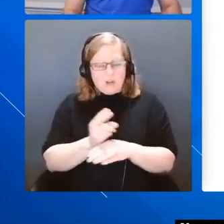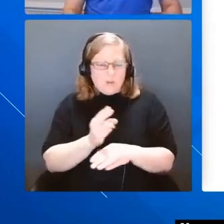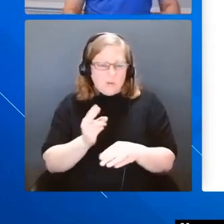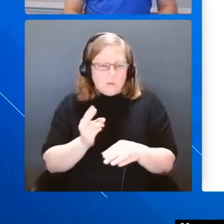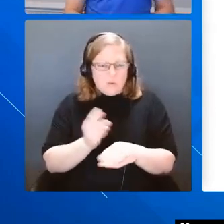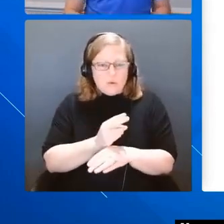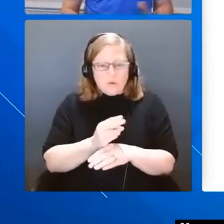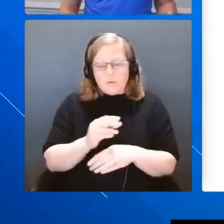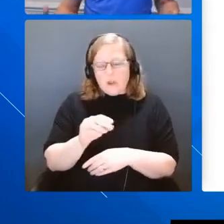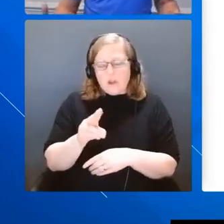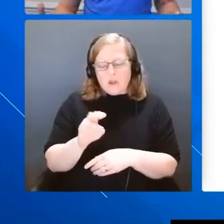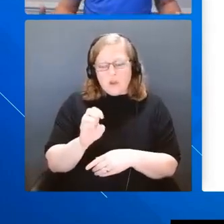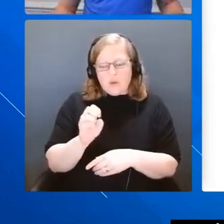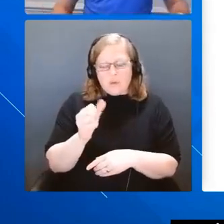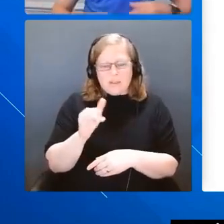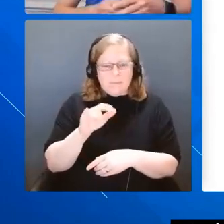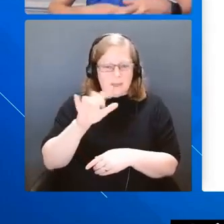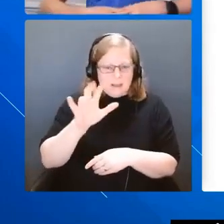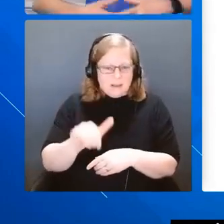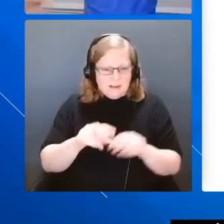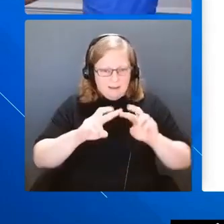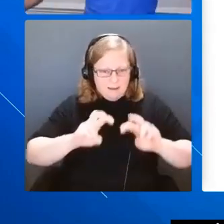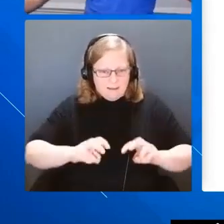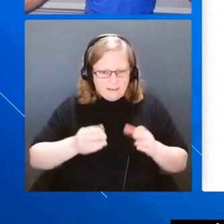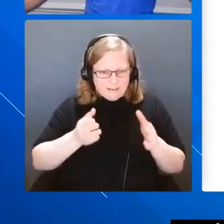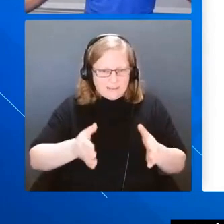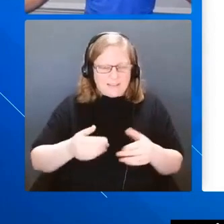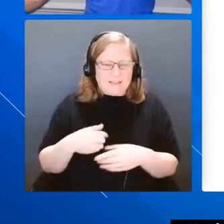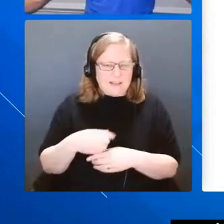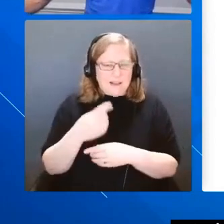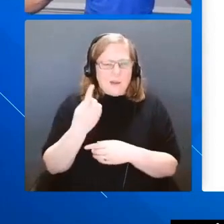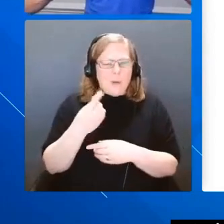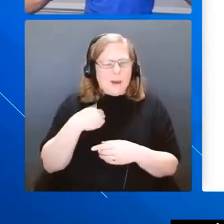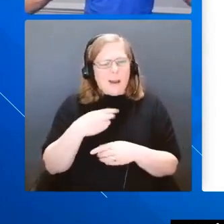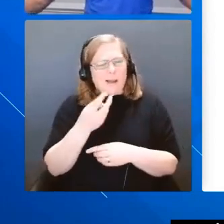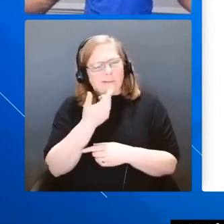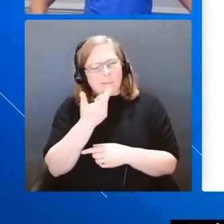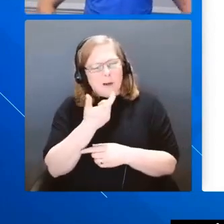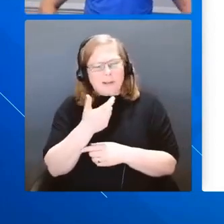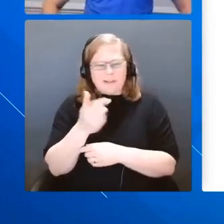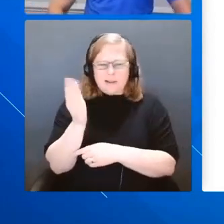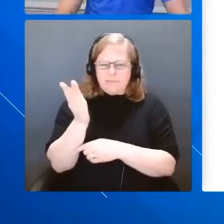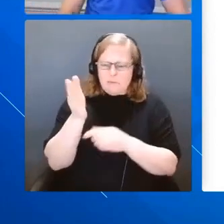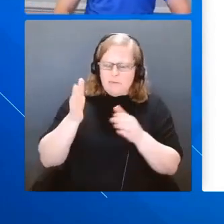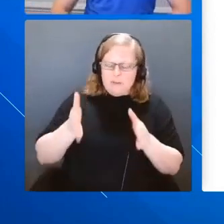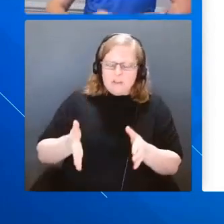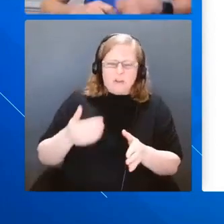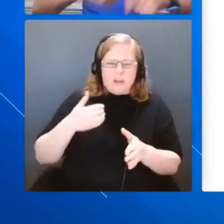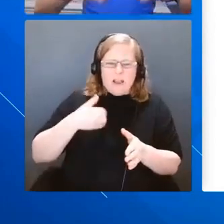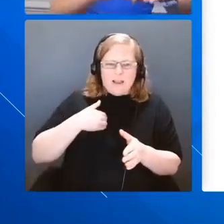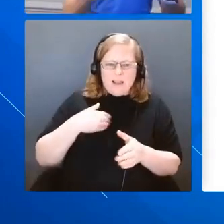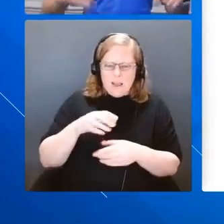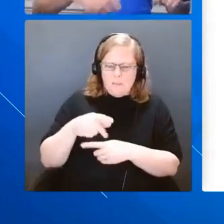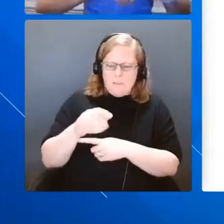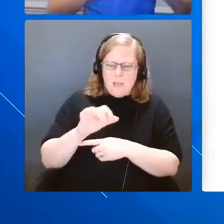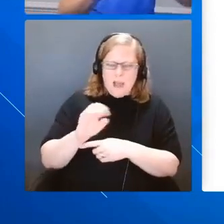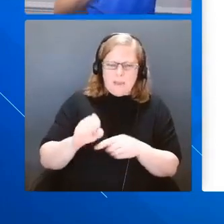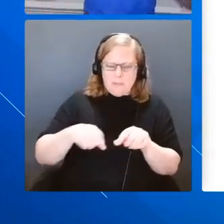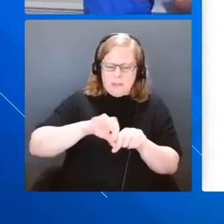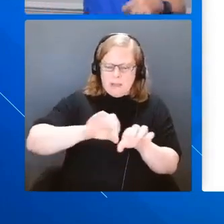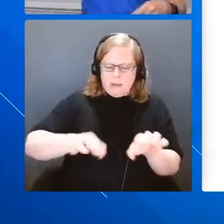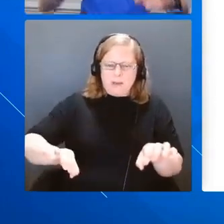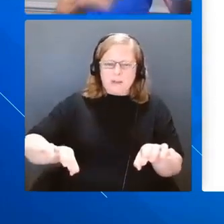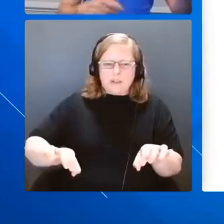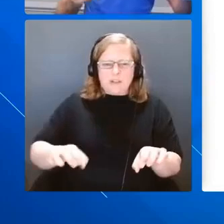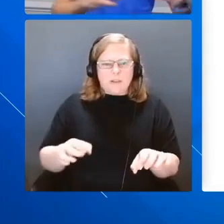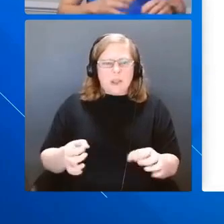a training class once, and the professor had pipe cleaners on the table, and immediately we sit down, we start playing with pipe